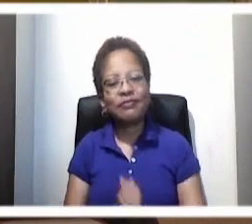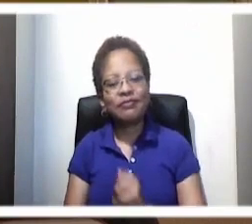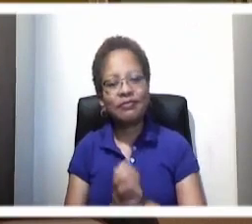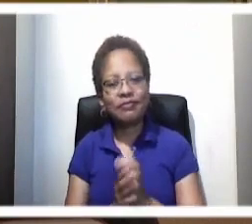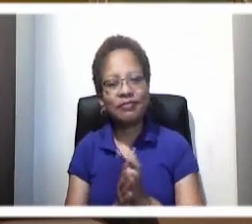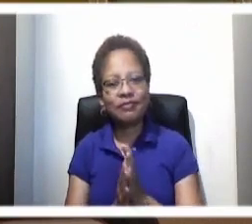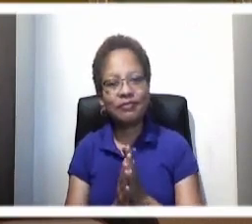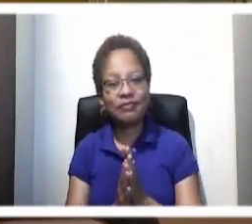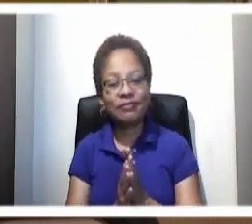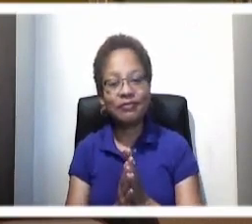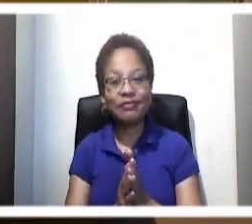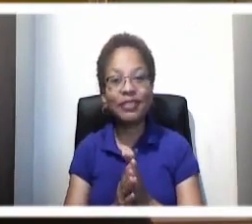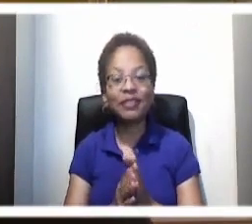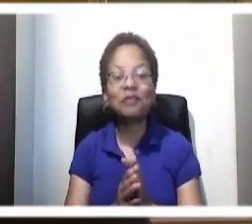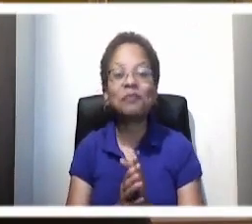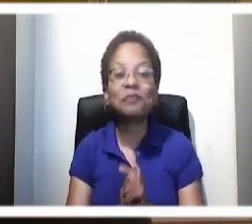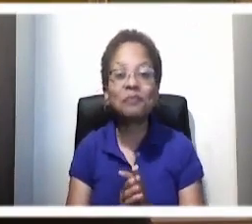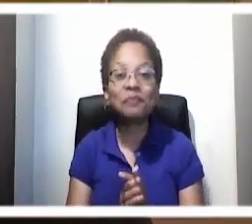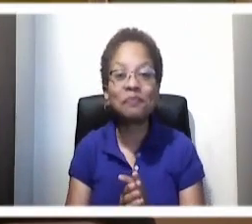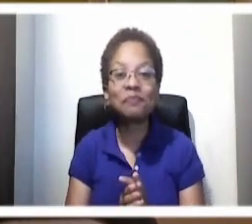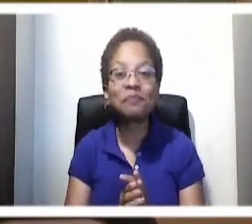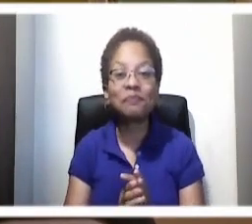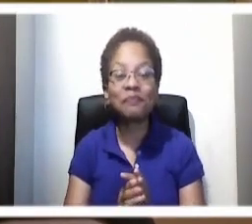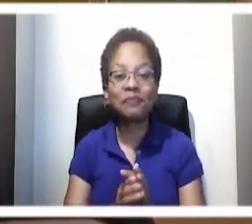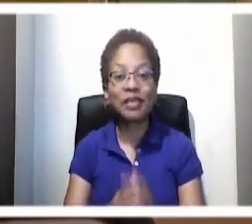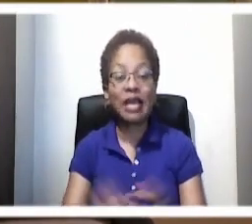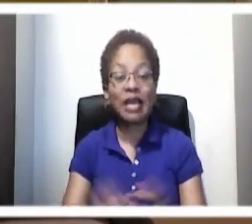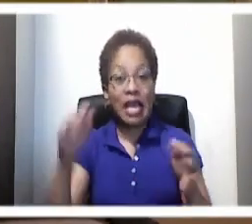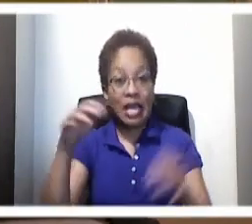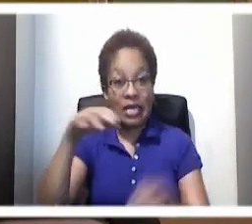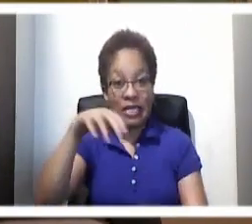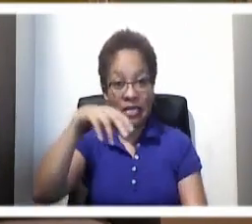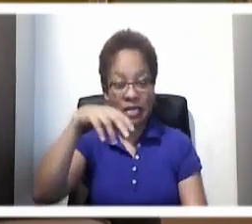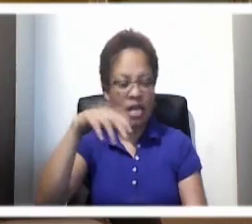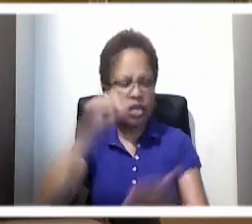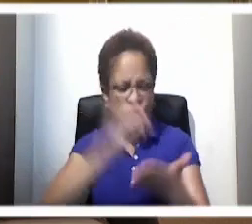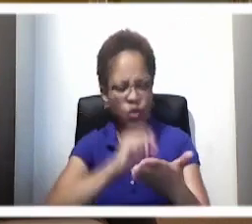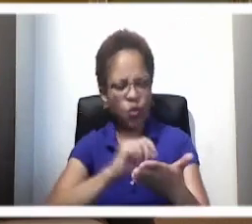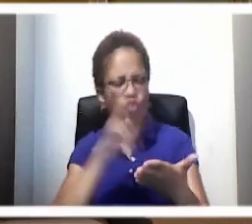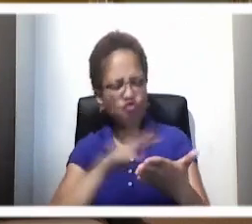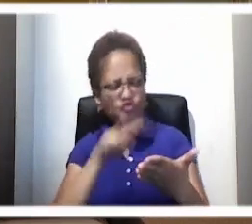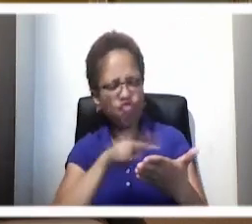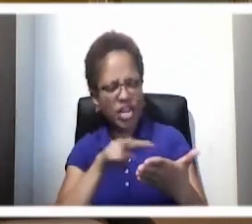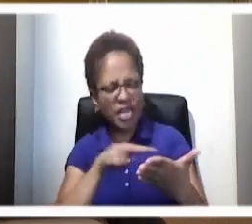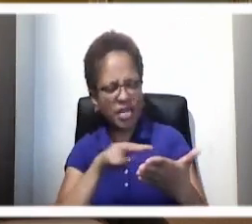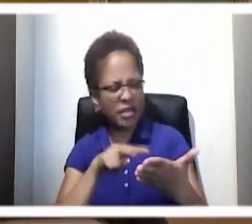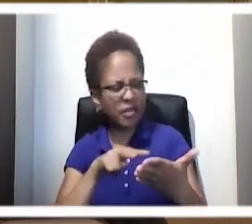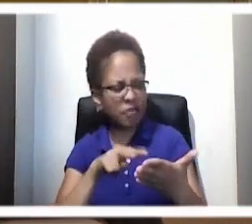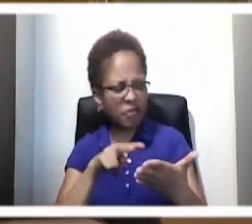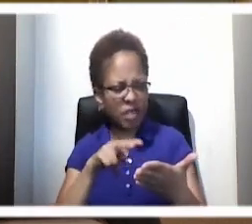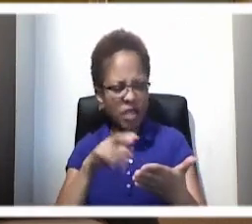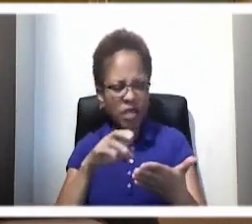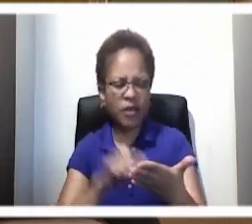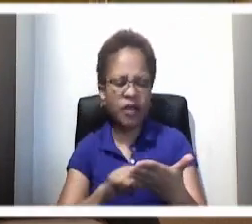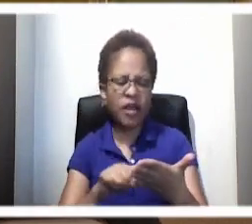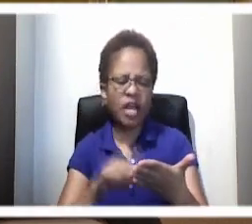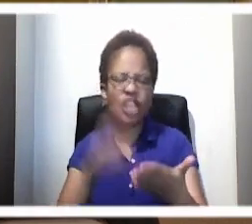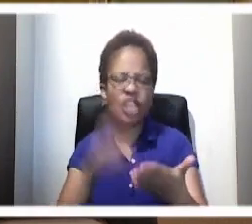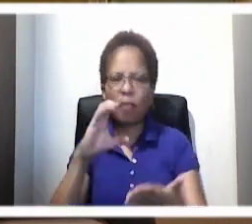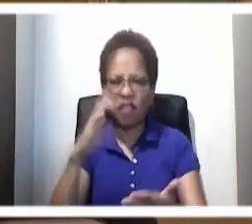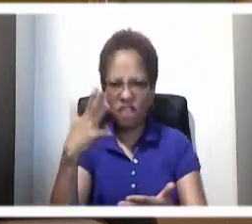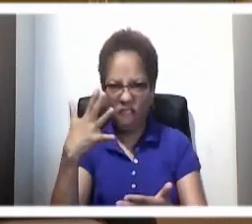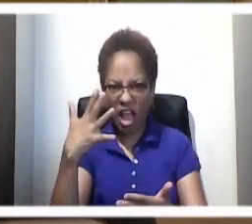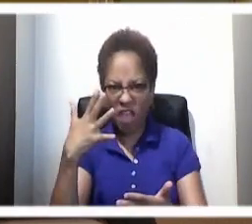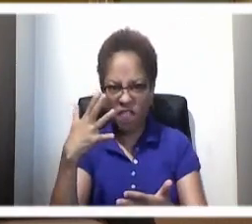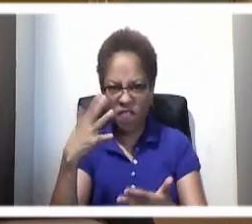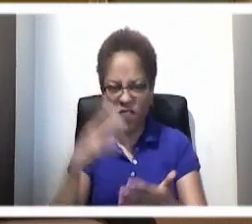Beloved in Christ, St. Paul tells us in the second letter to the Corinthians, chapter 5, verse 7, a